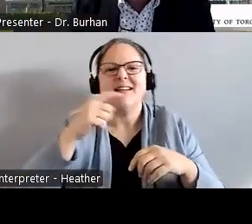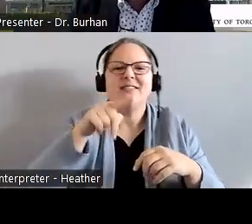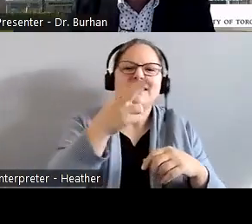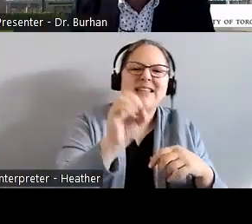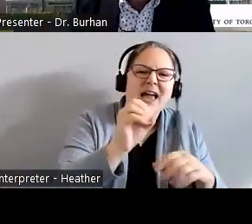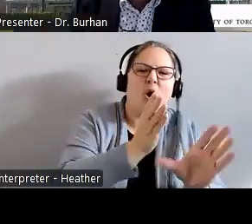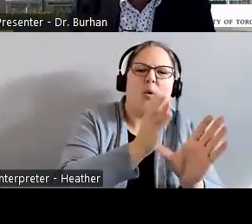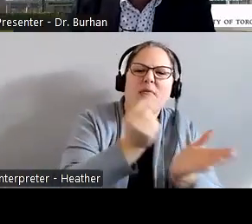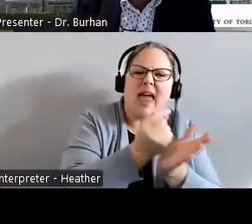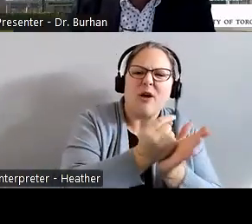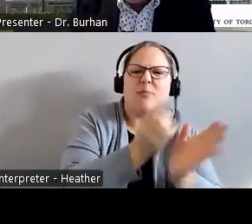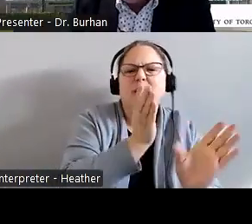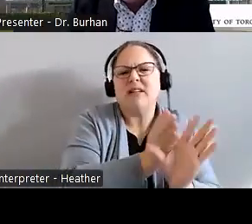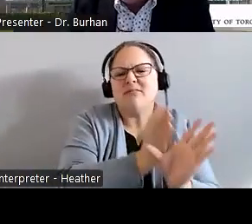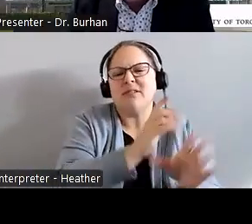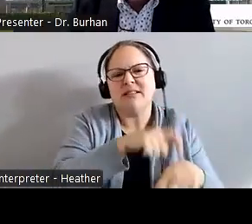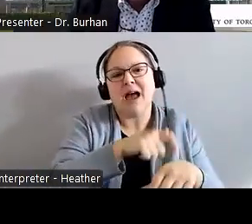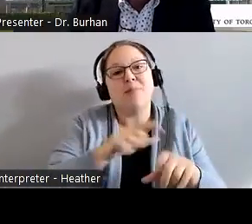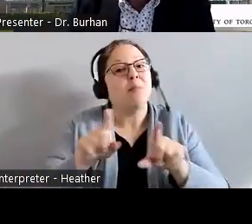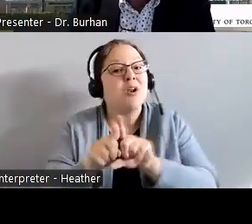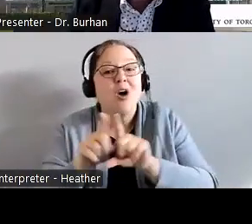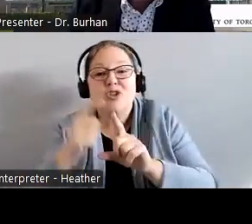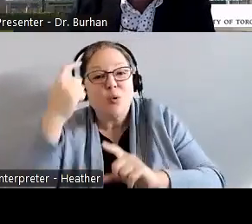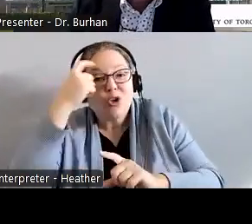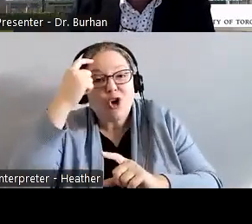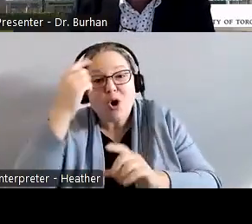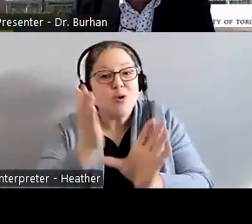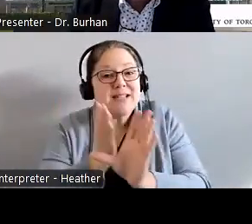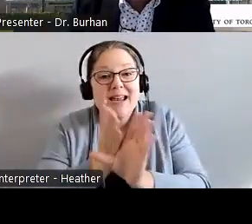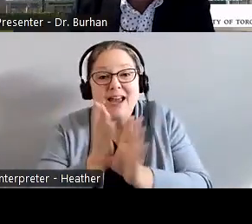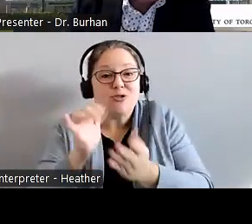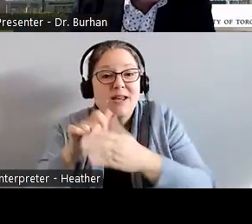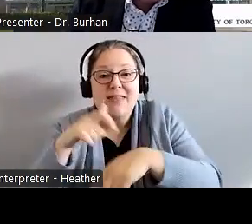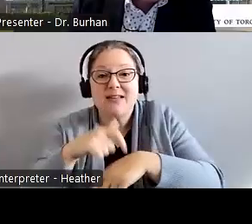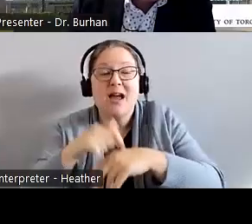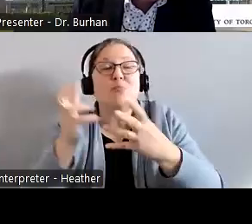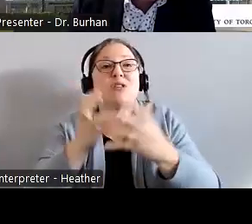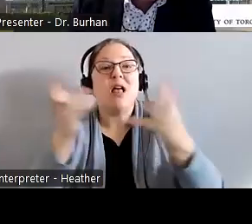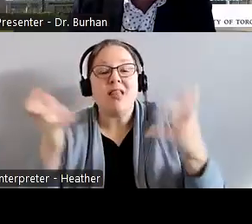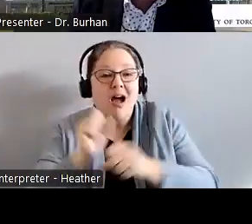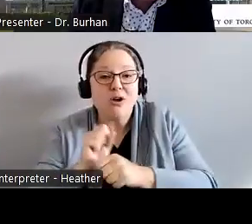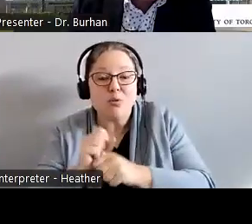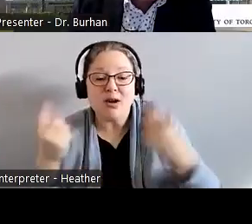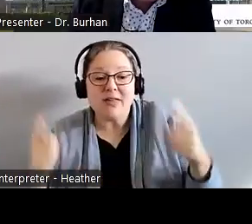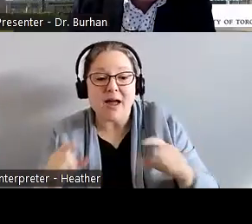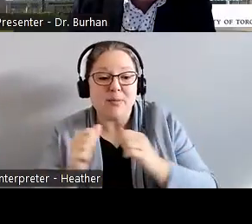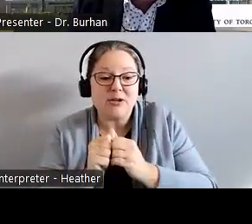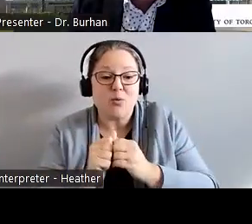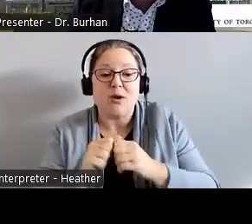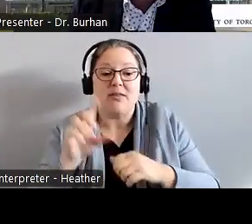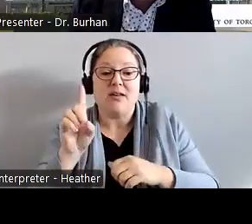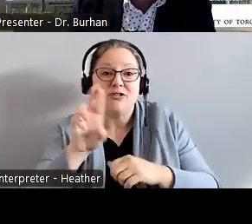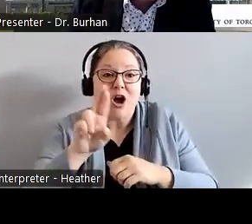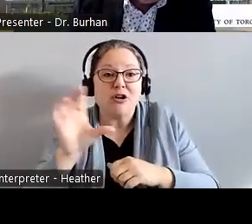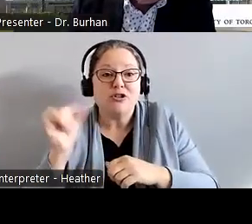but also neuropsychiatry heritage. As you know, that there was a lot of work being done by Dr. Kane and